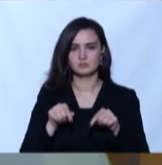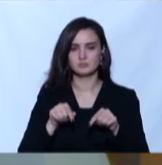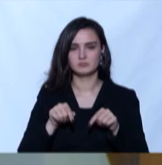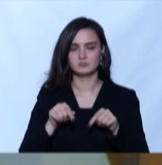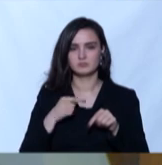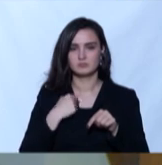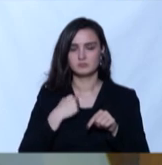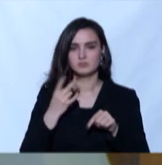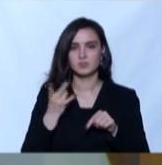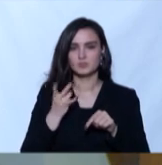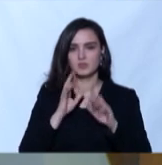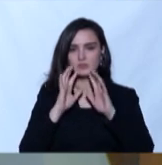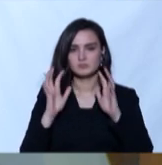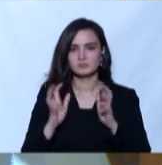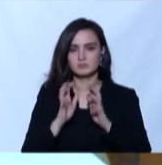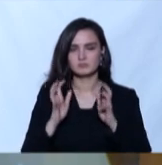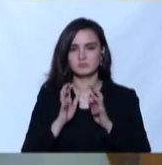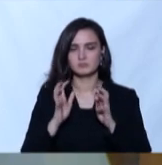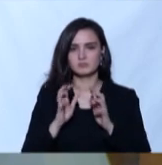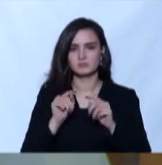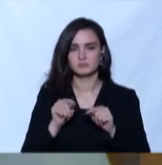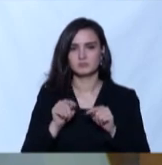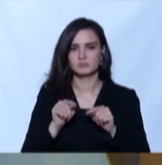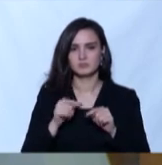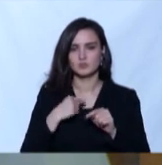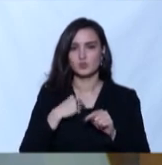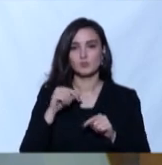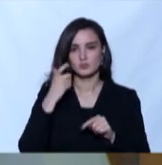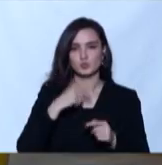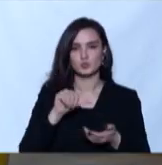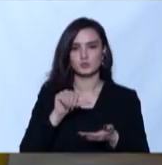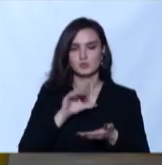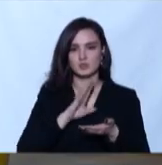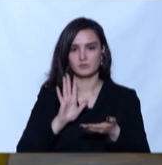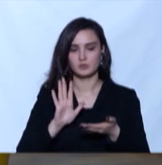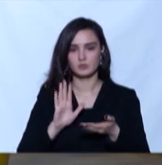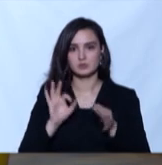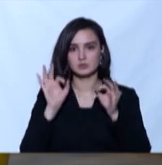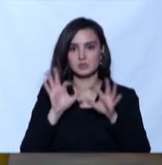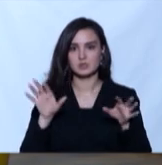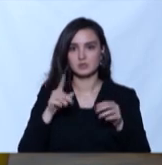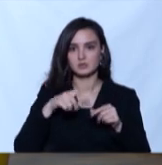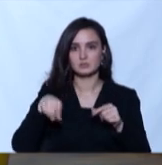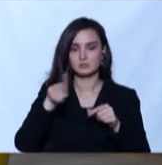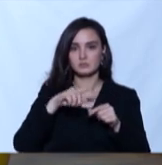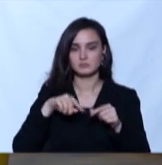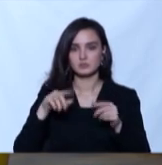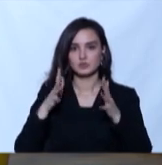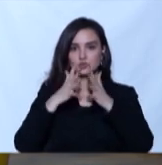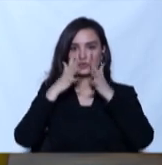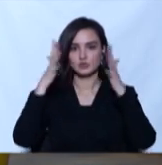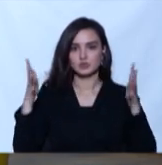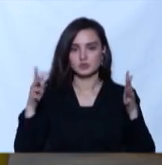And I must take care to never be cruel to anything." Suddenly, they came across a huge